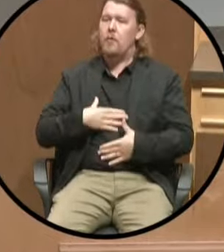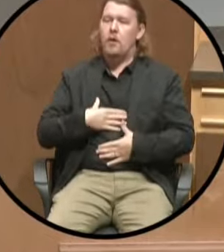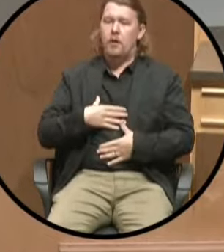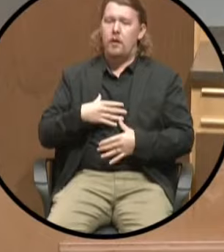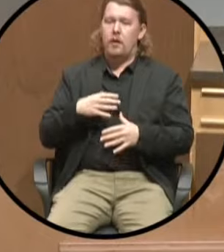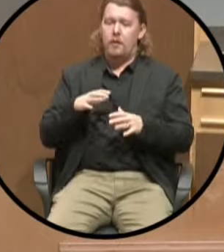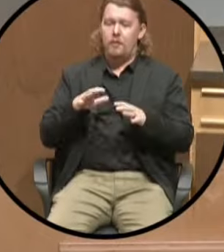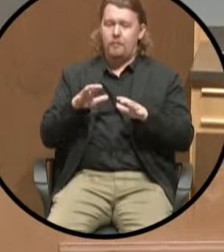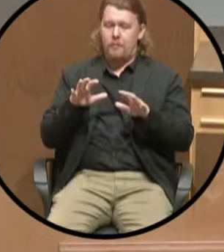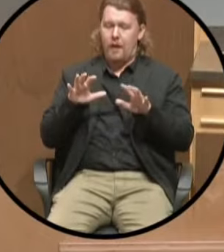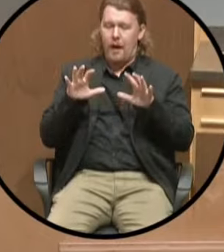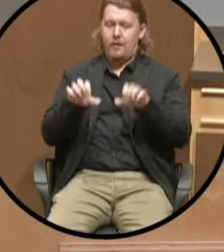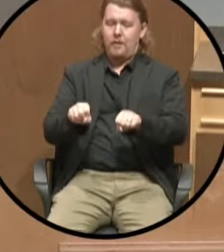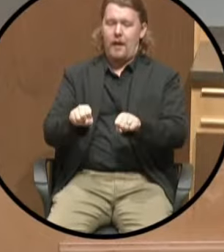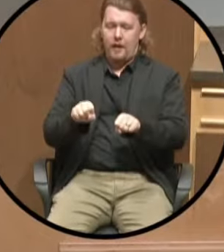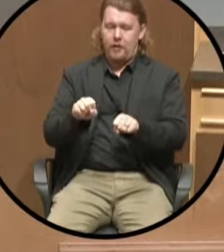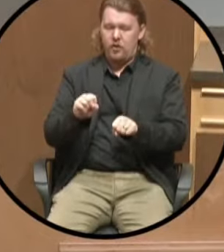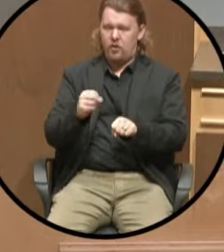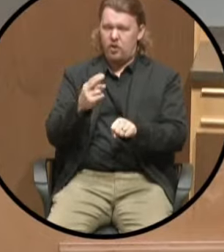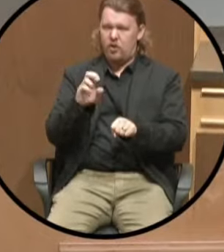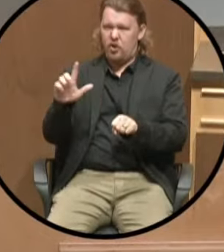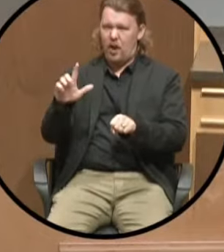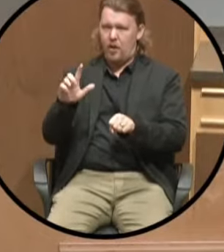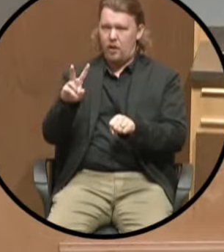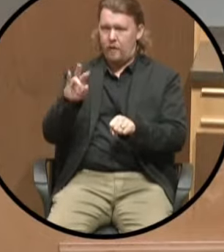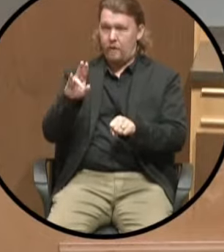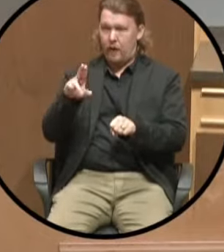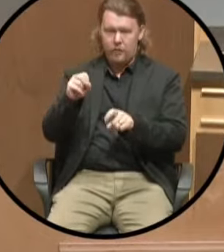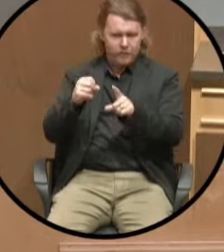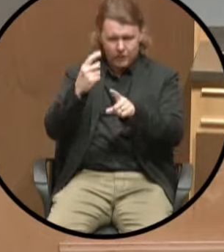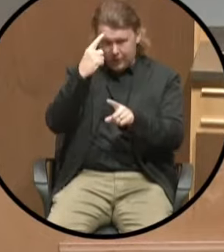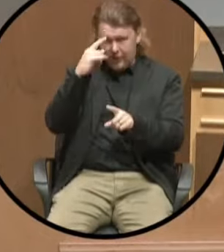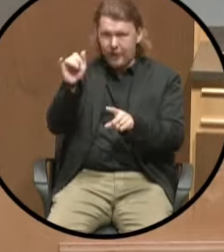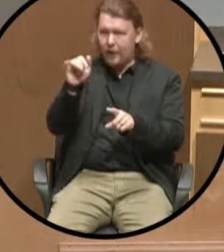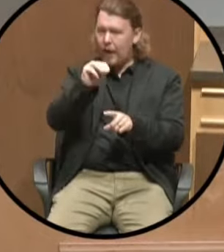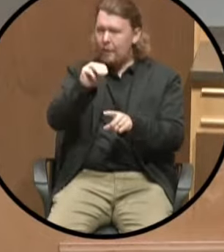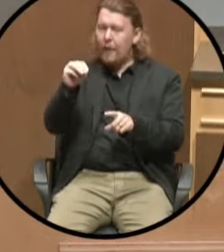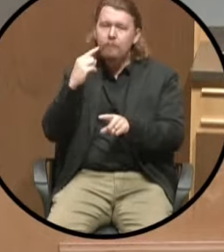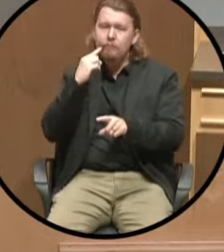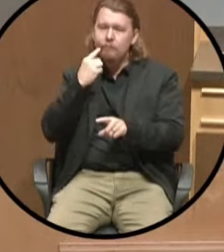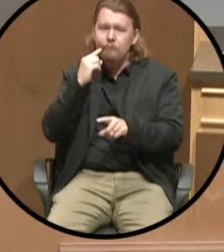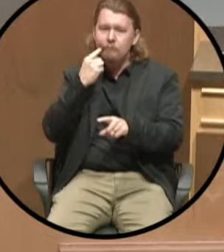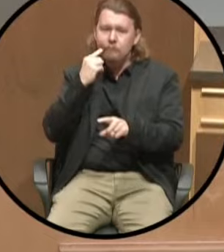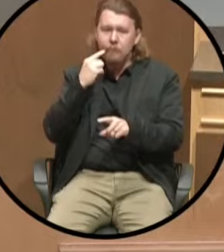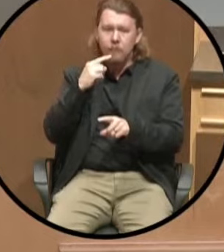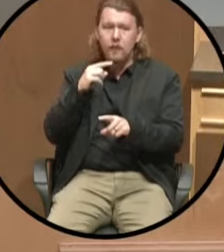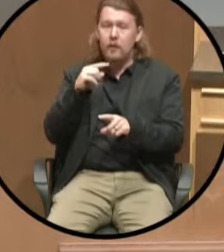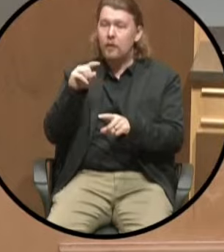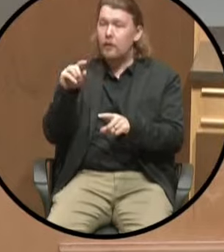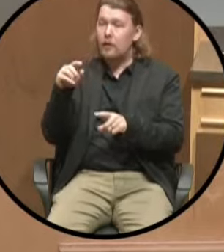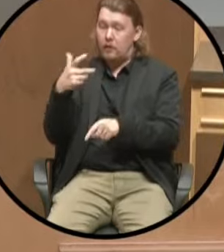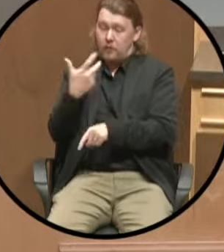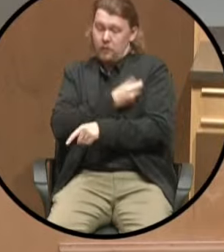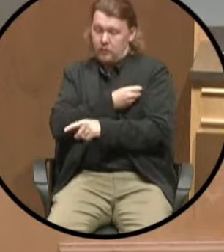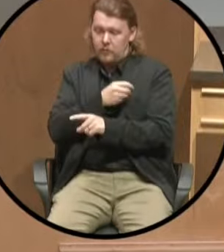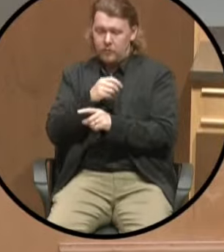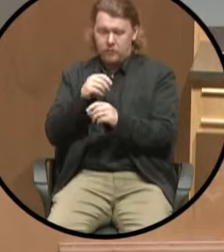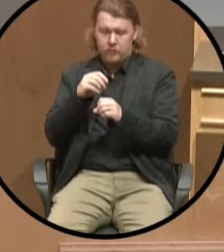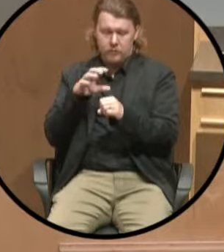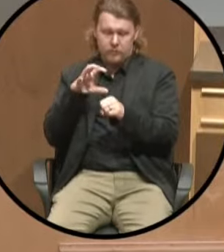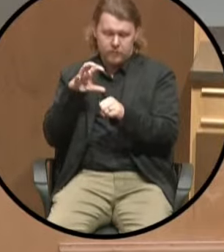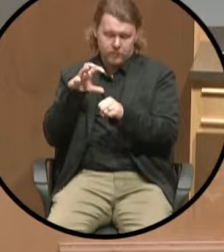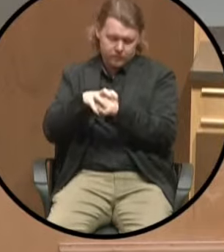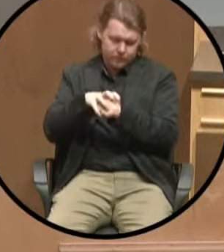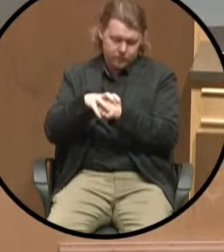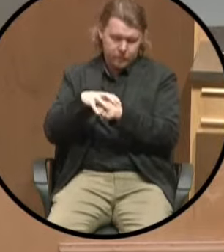the shell of the virus. So if you think of it like an M&M, the vaccine is actually attacking the coating of the M&M. So